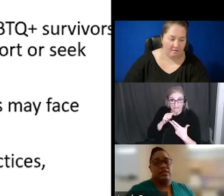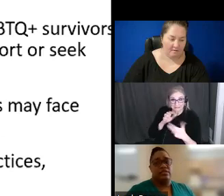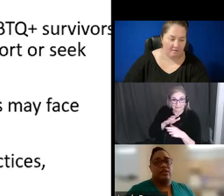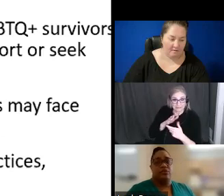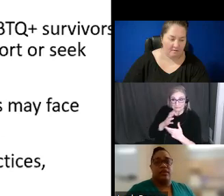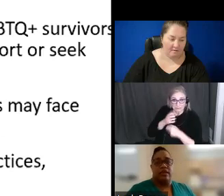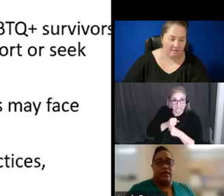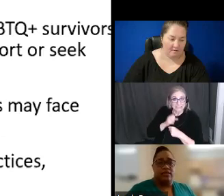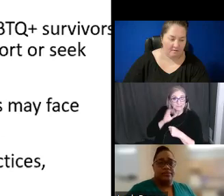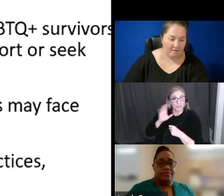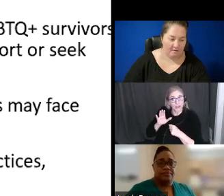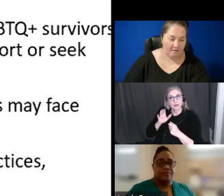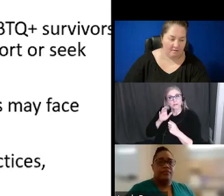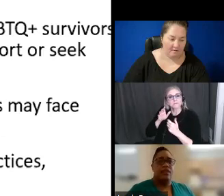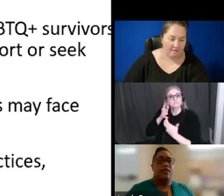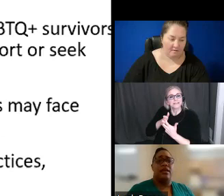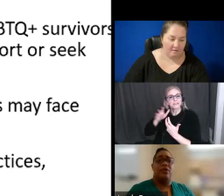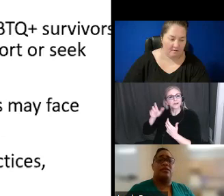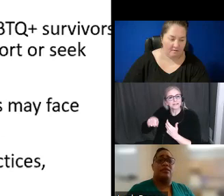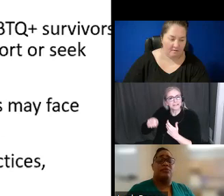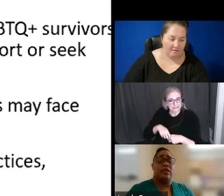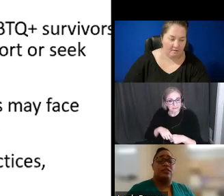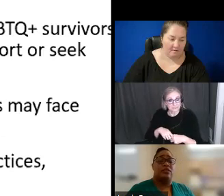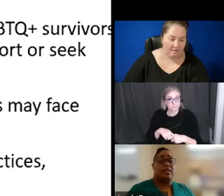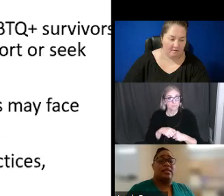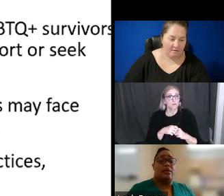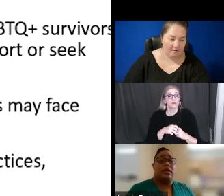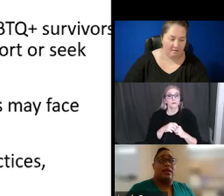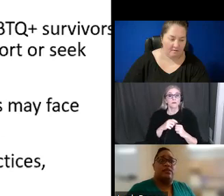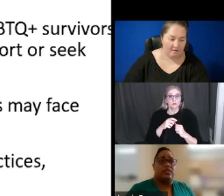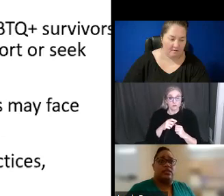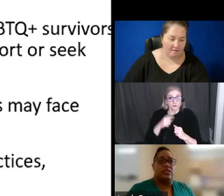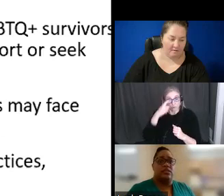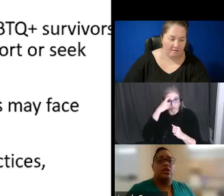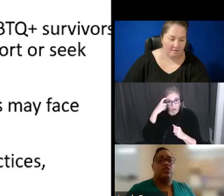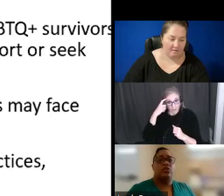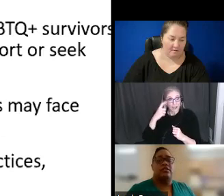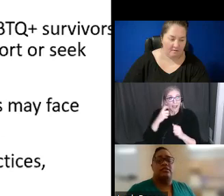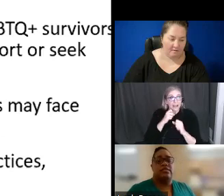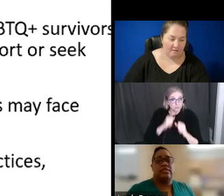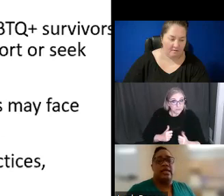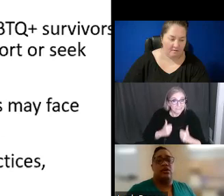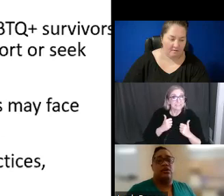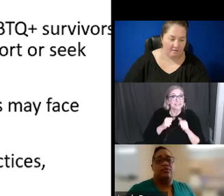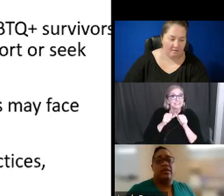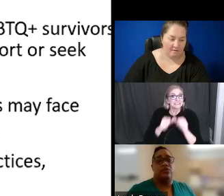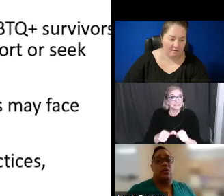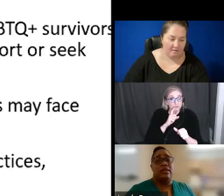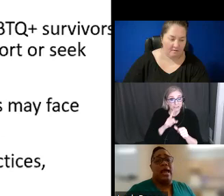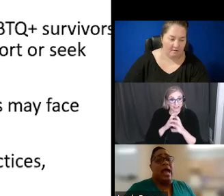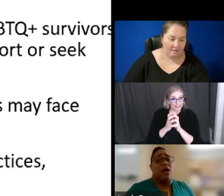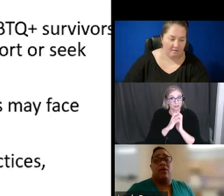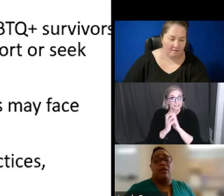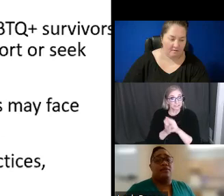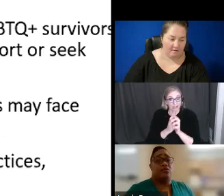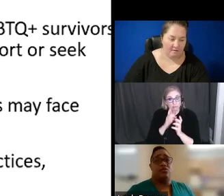that address their unique needs. Then we look like trauma and resilience. So intersectionality also plays a role